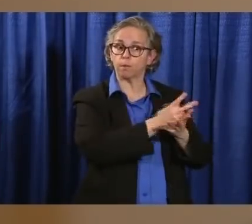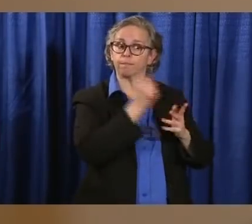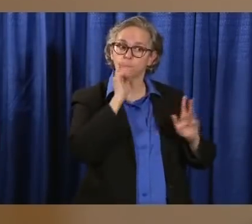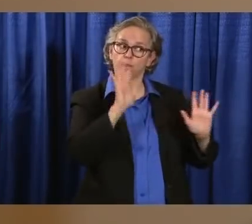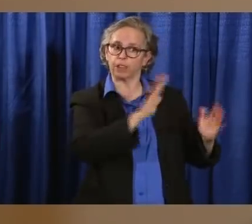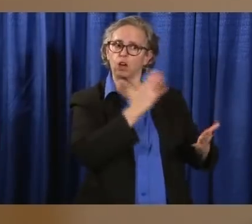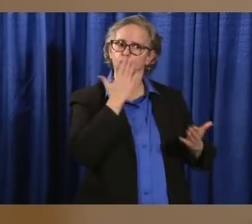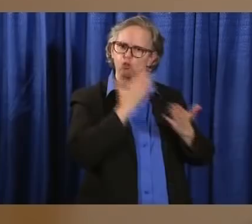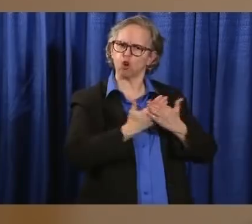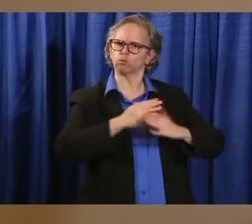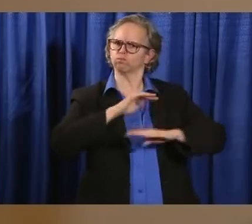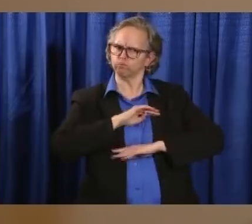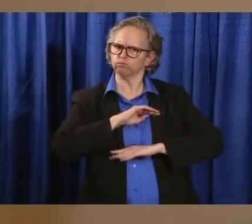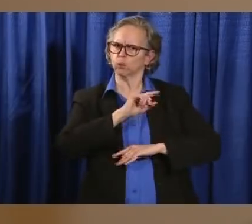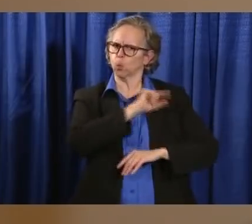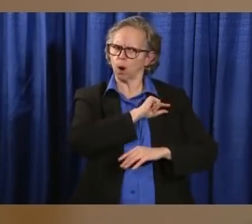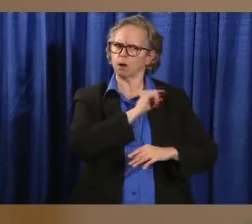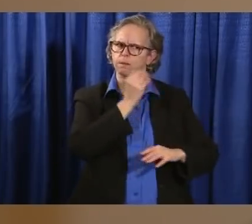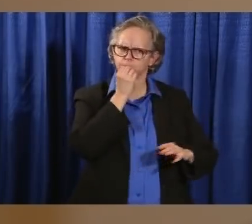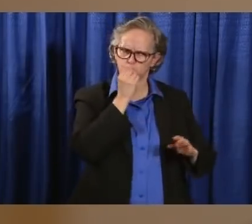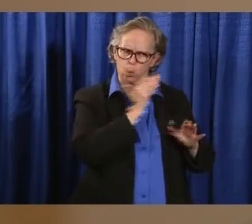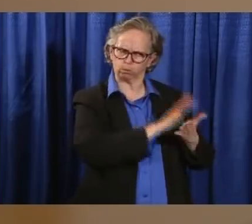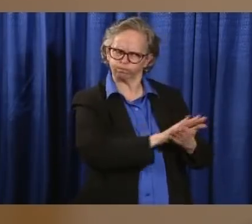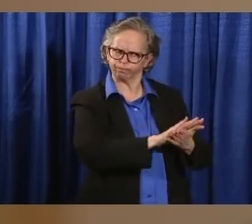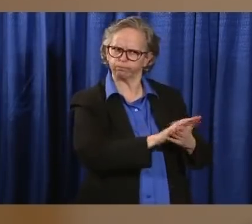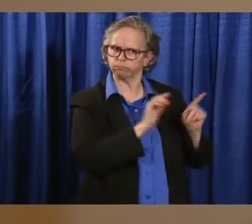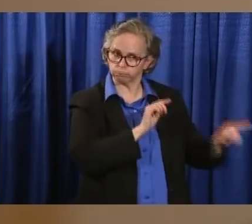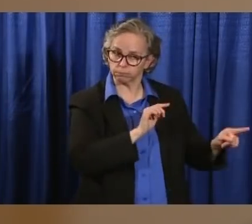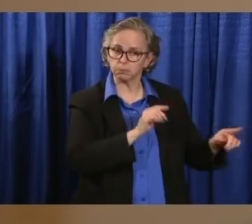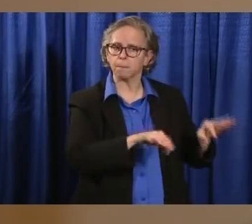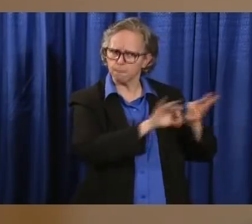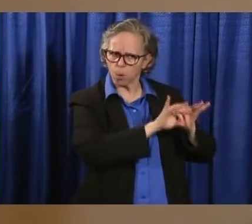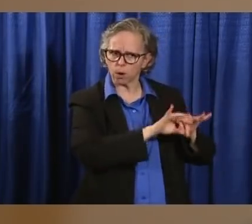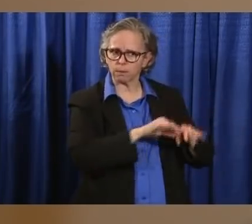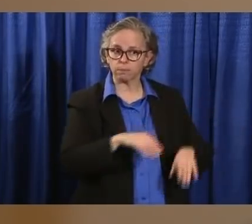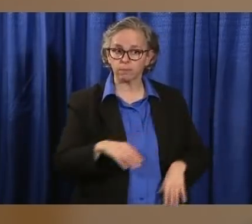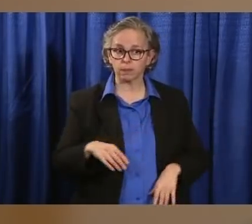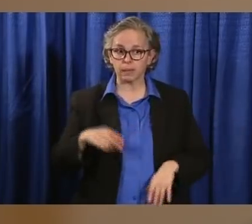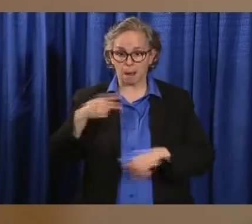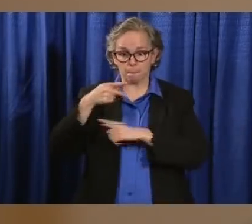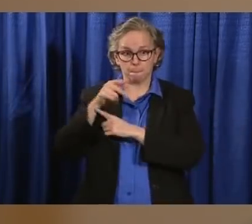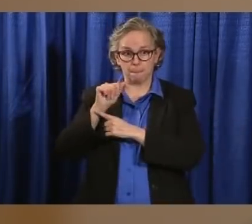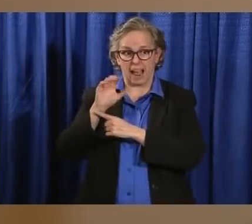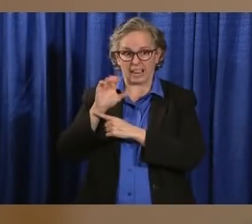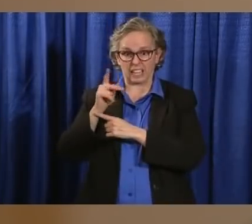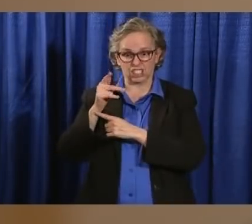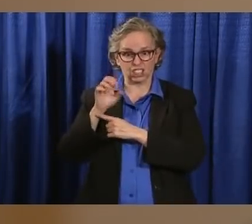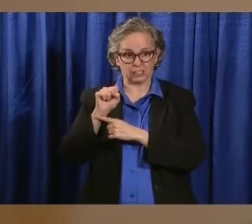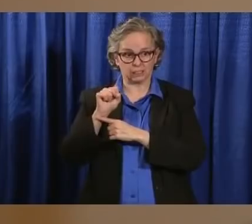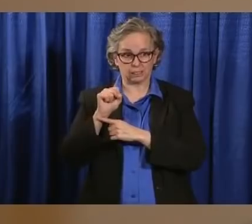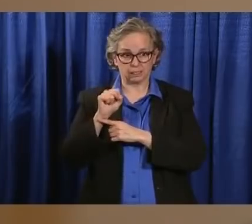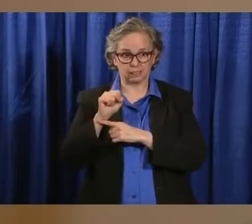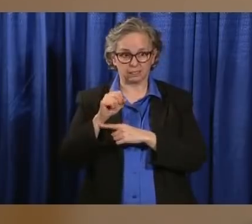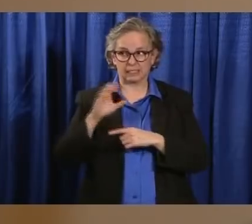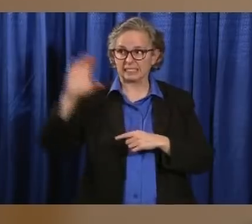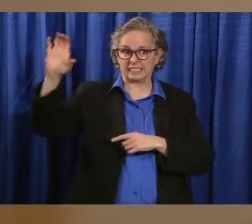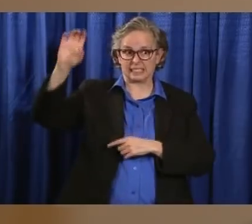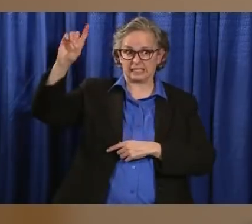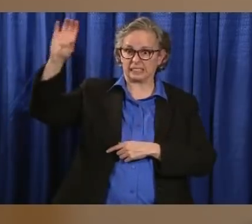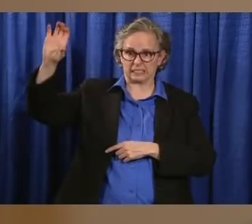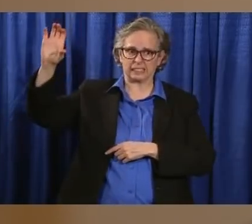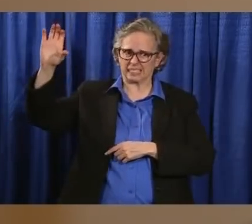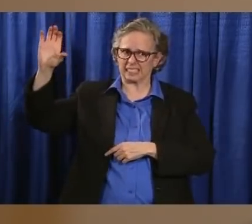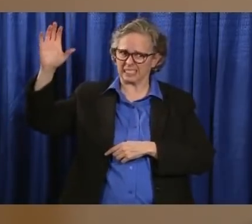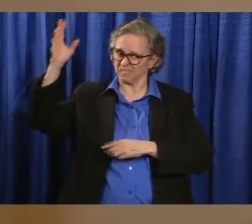of the food, but certainly outside packages has been some advice that the CDC has loosely given as a way to sort of wipe that off